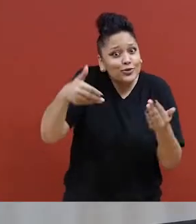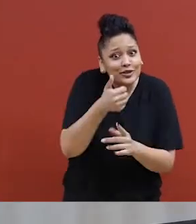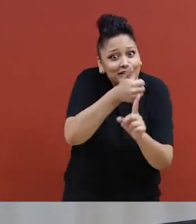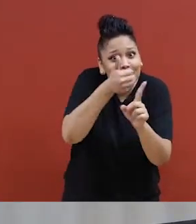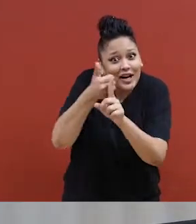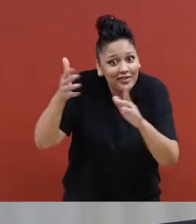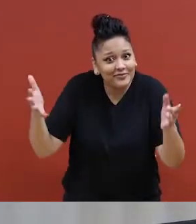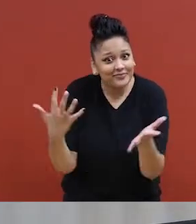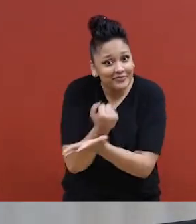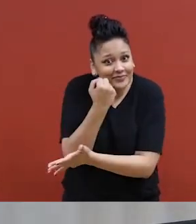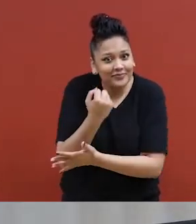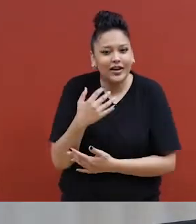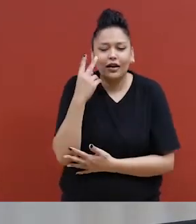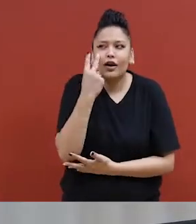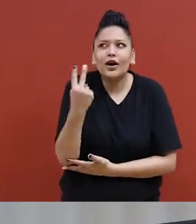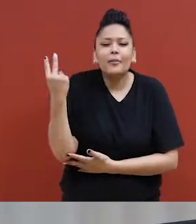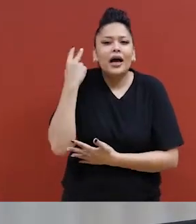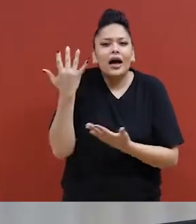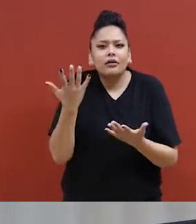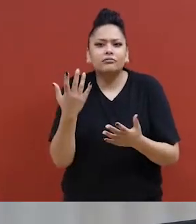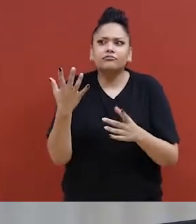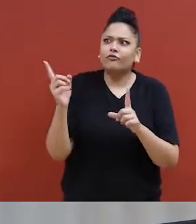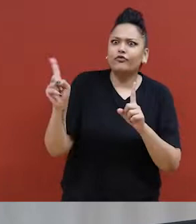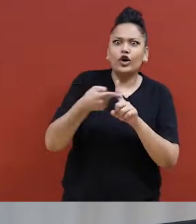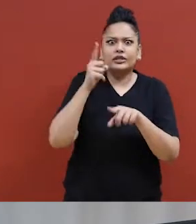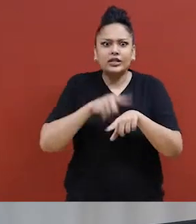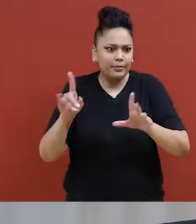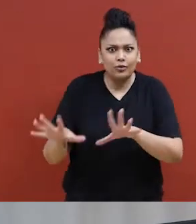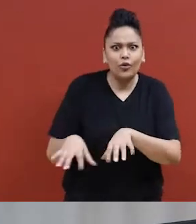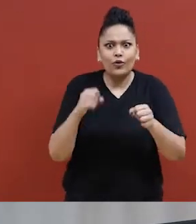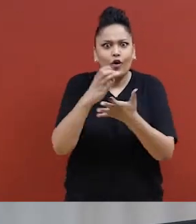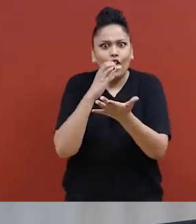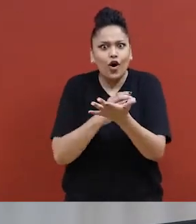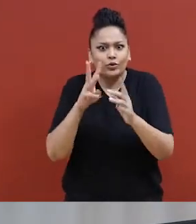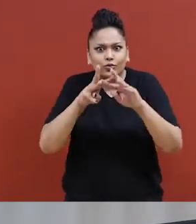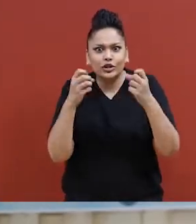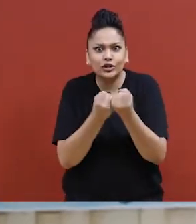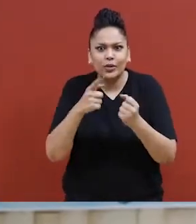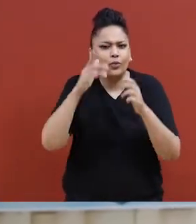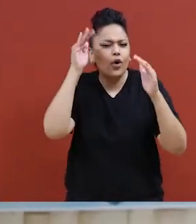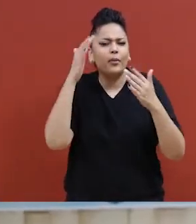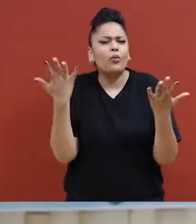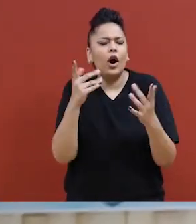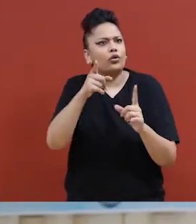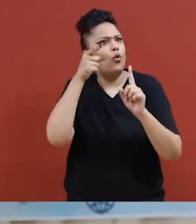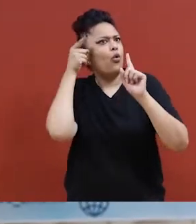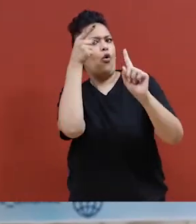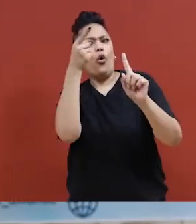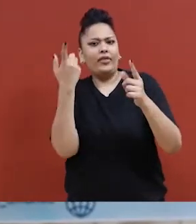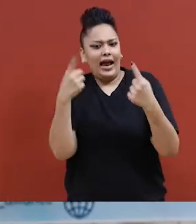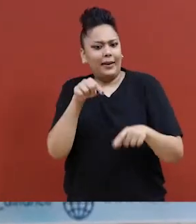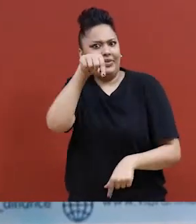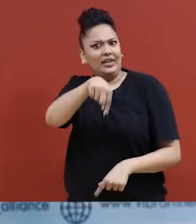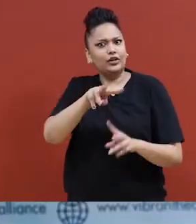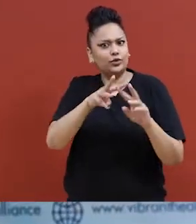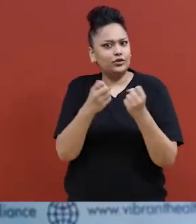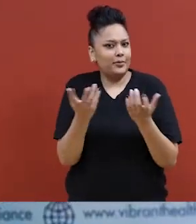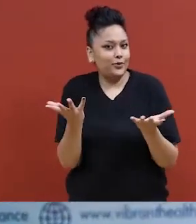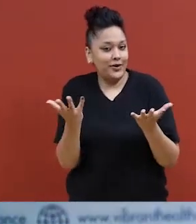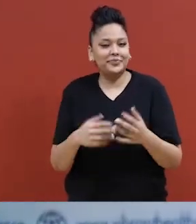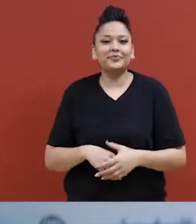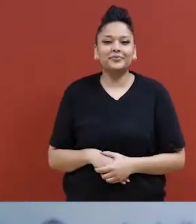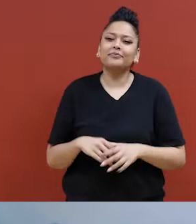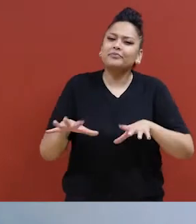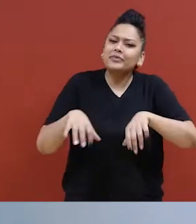I want you to cast your mind back to the first time you did a Wen-Do Women's Self-Defense workshop. What were you hoping to get, when